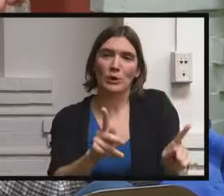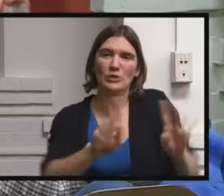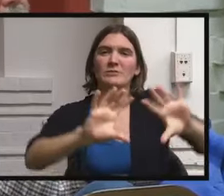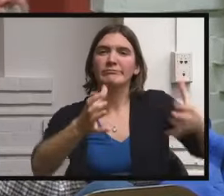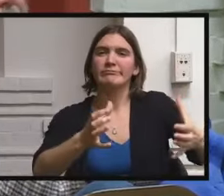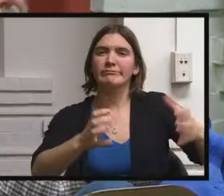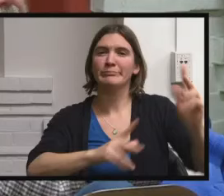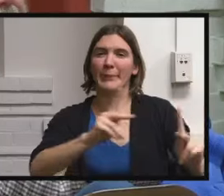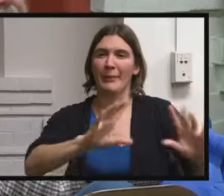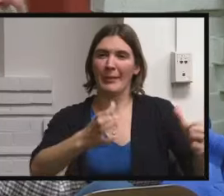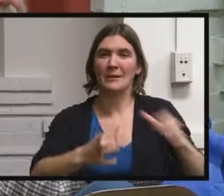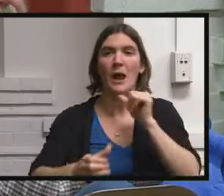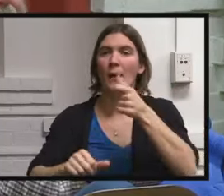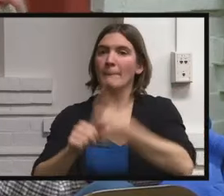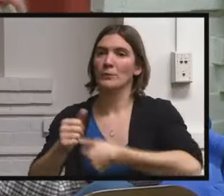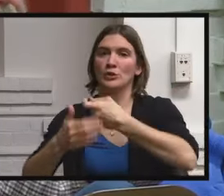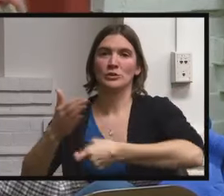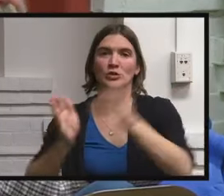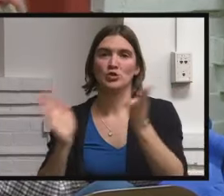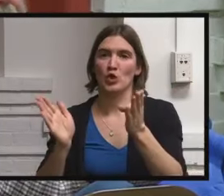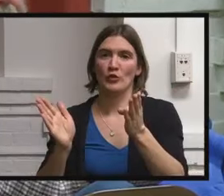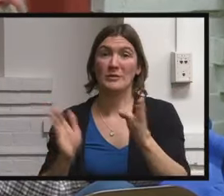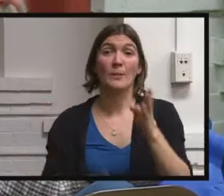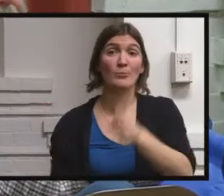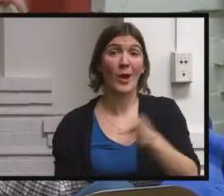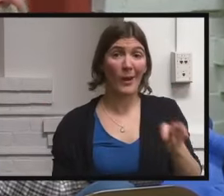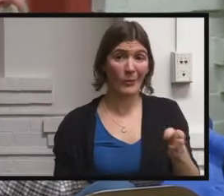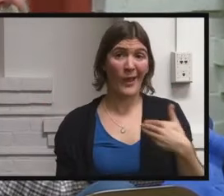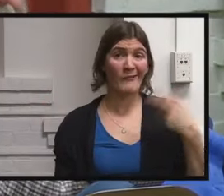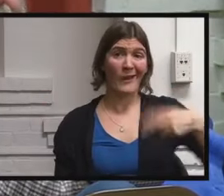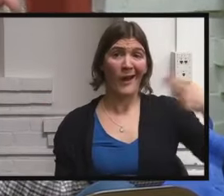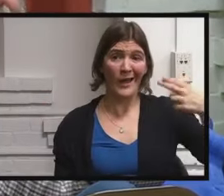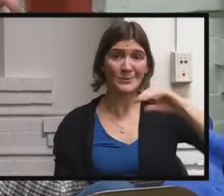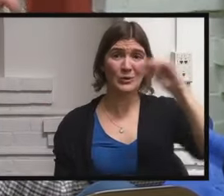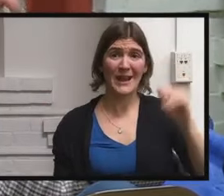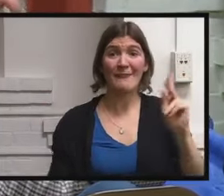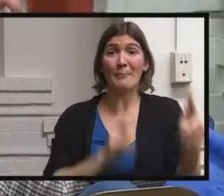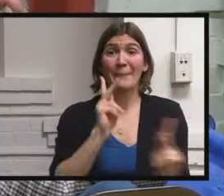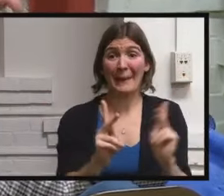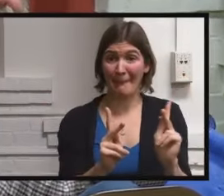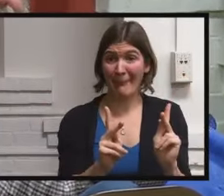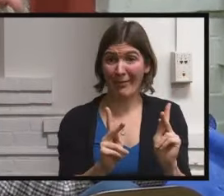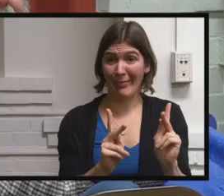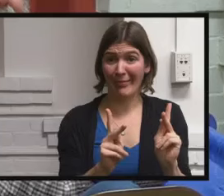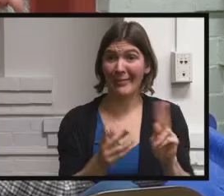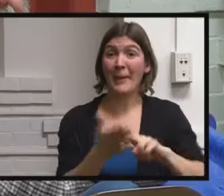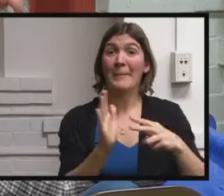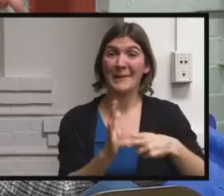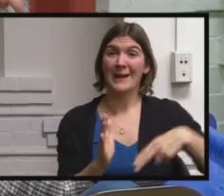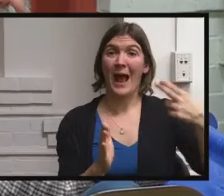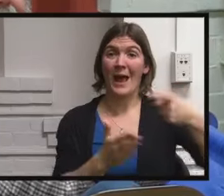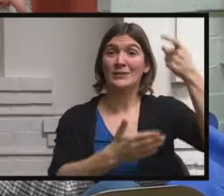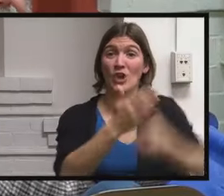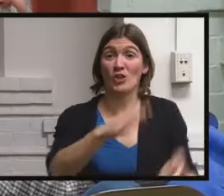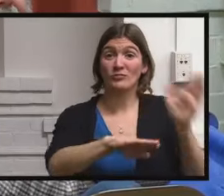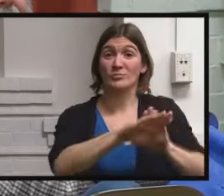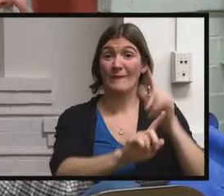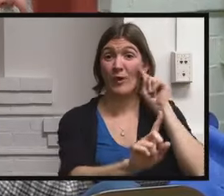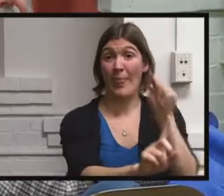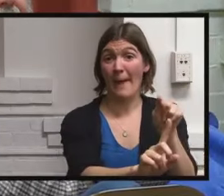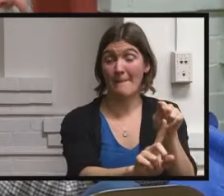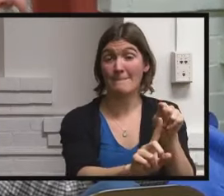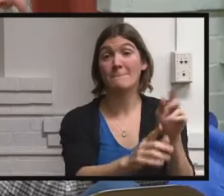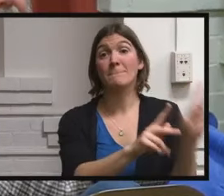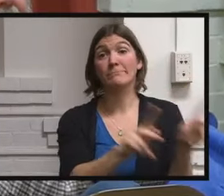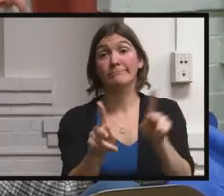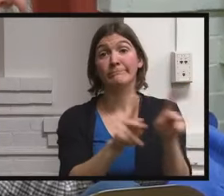we, so because Brattleboro has a has the highest population, it has the highest assessment. If, on the